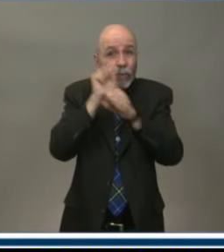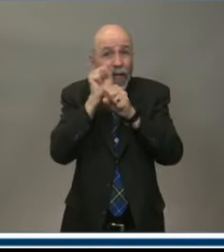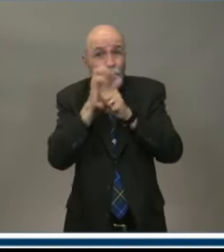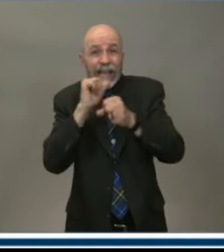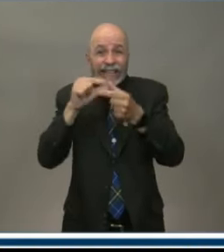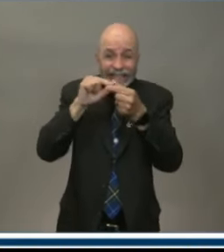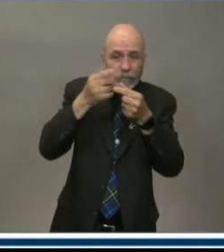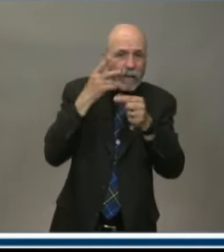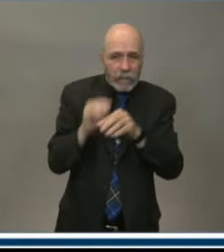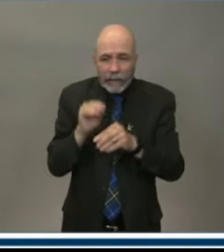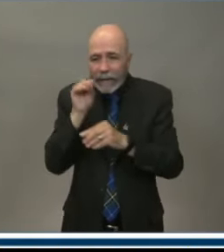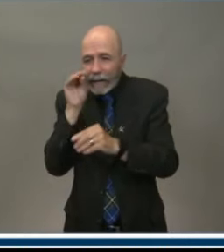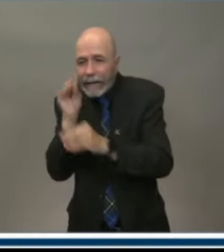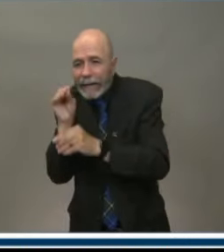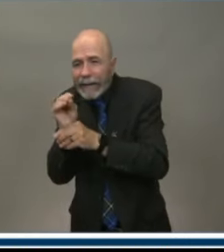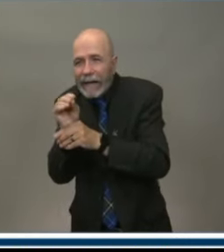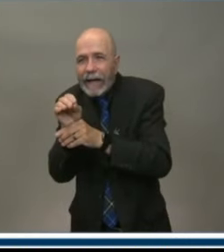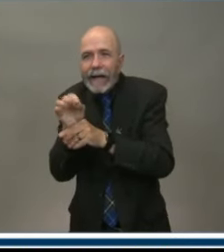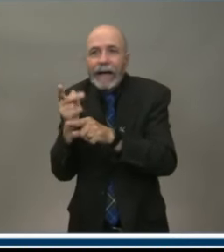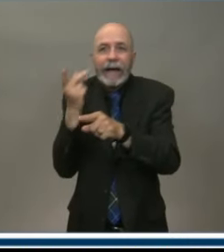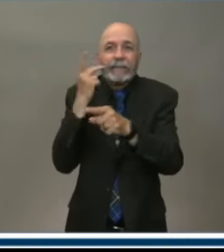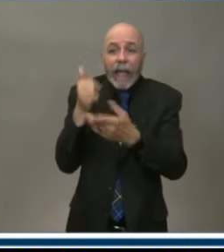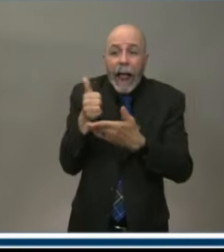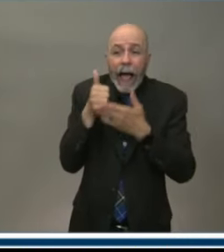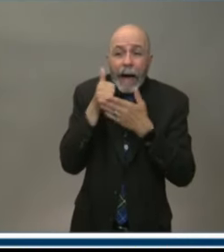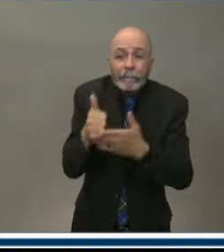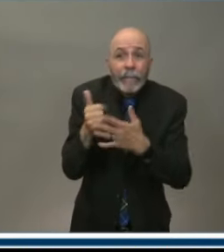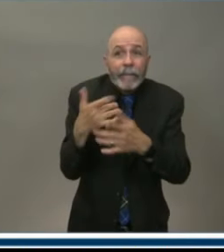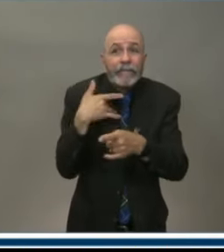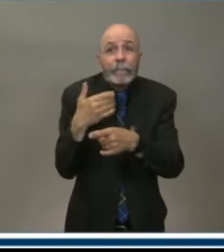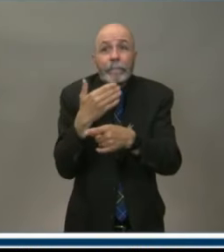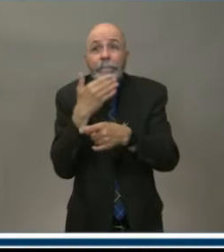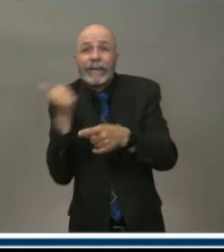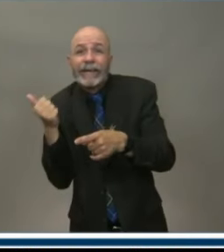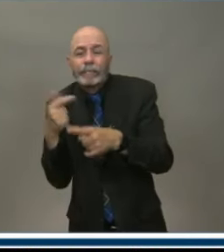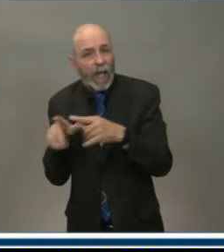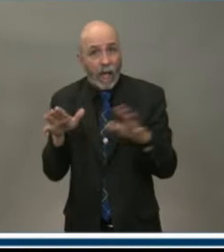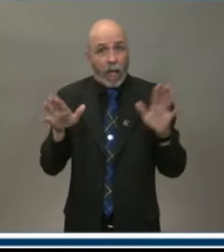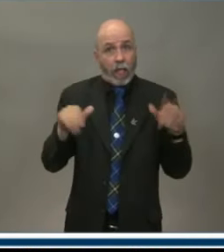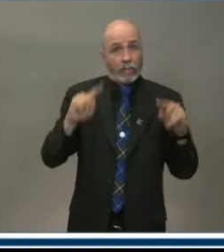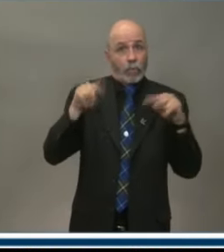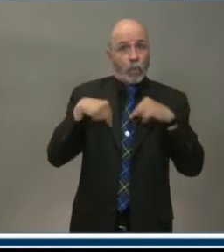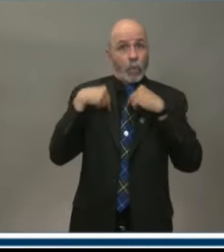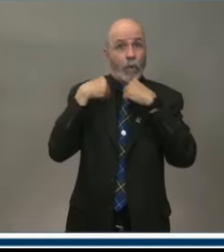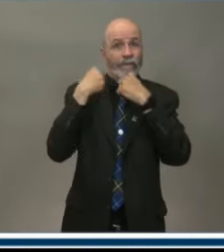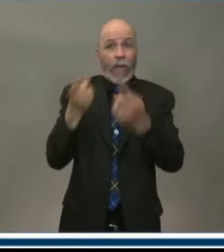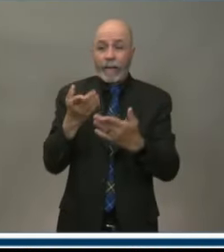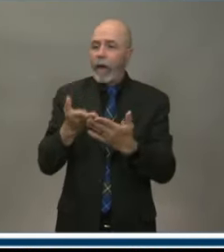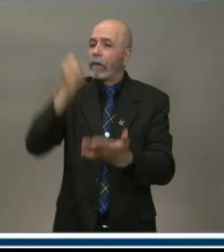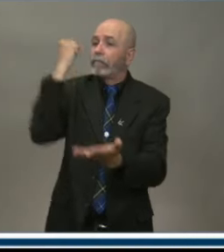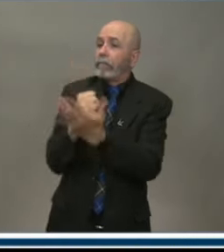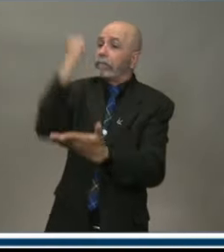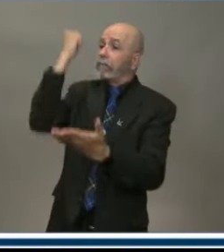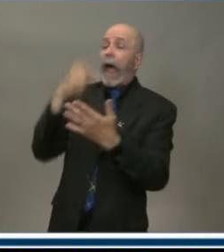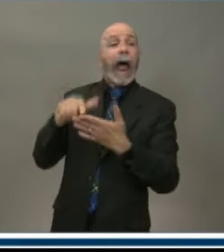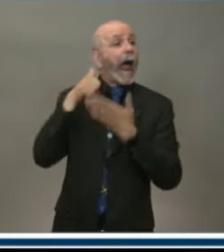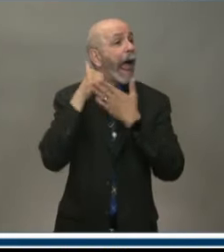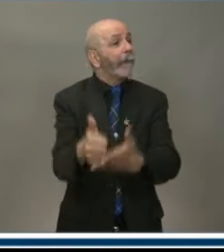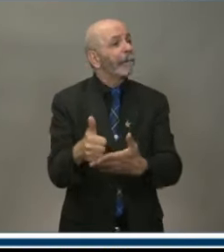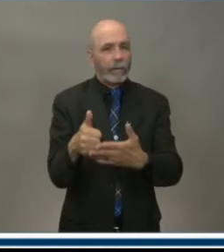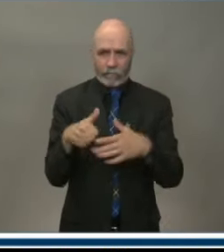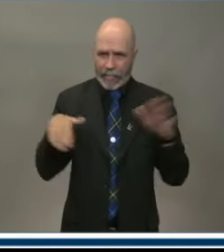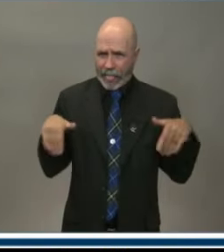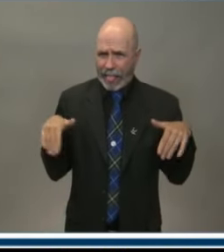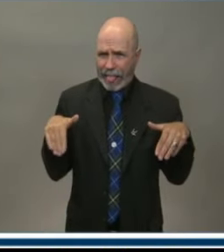COVID-19. None have been proven effective so far. A number that have had claims on to be proven have shown to actually not